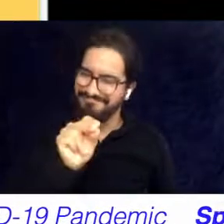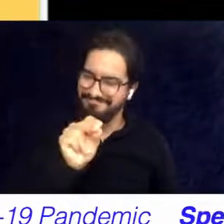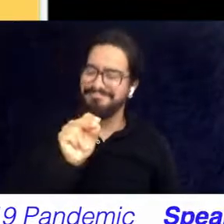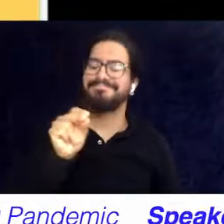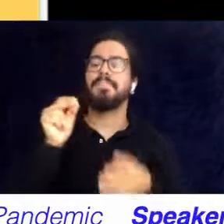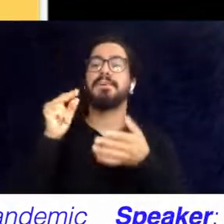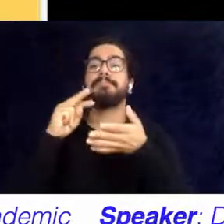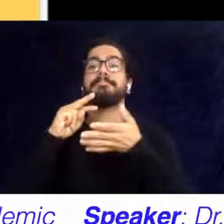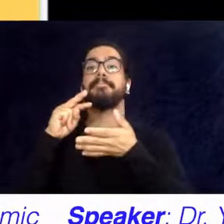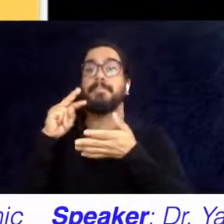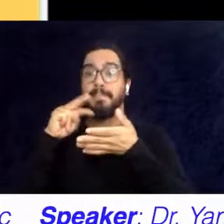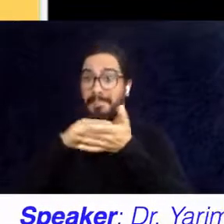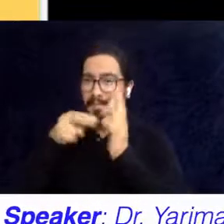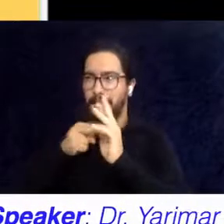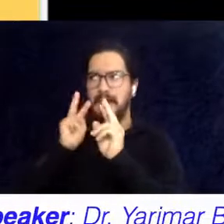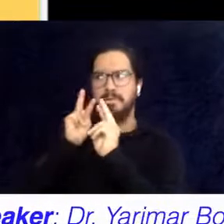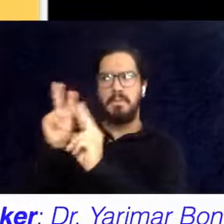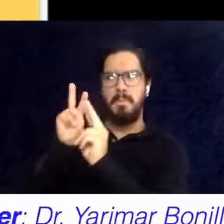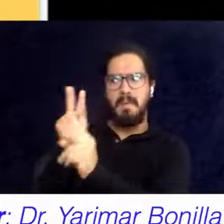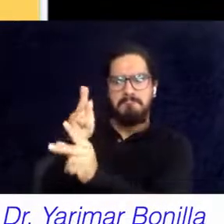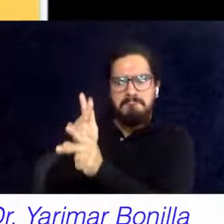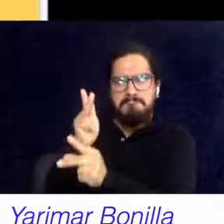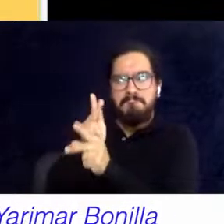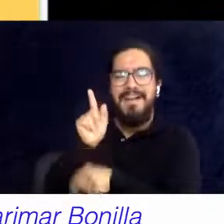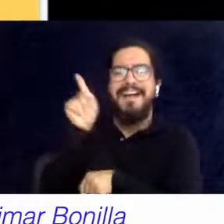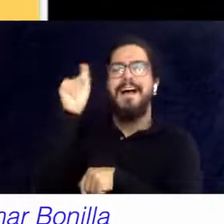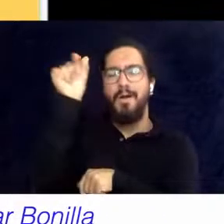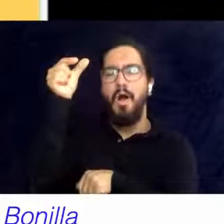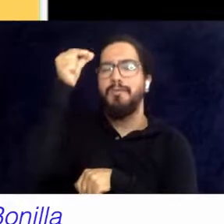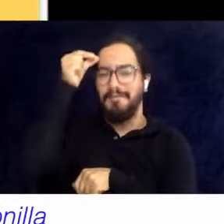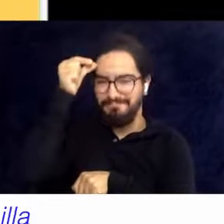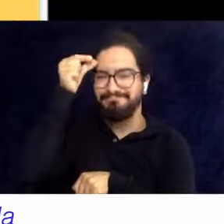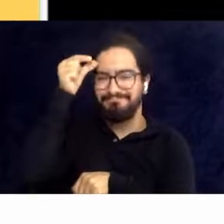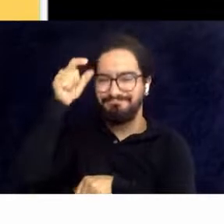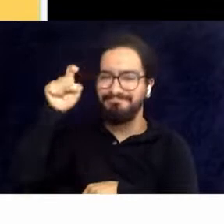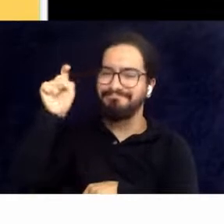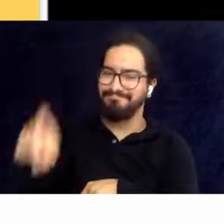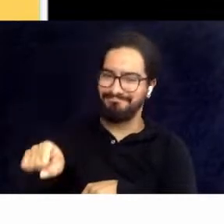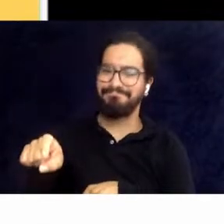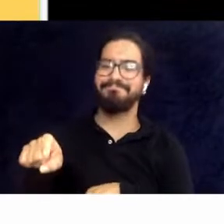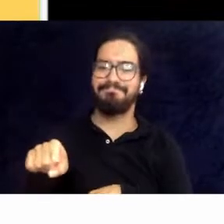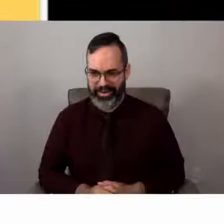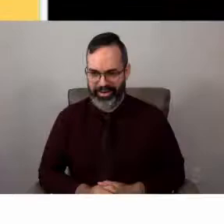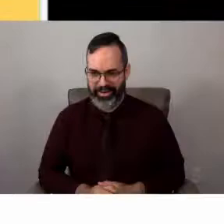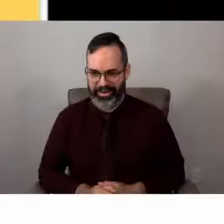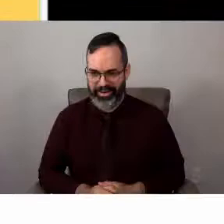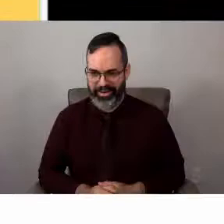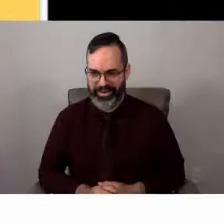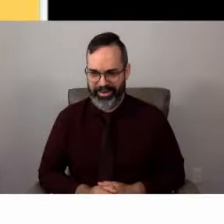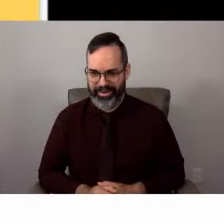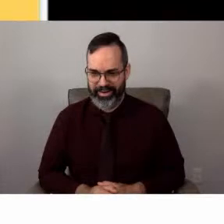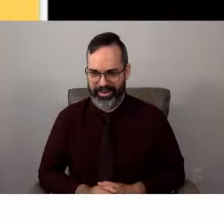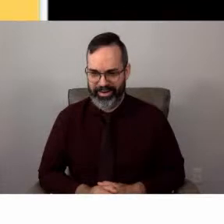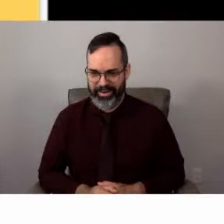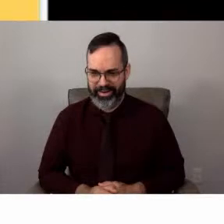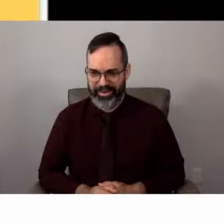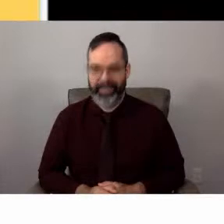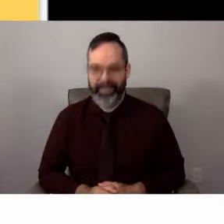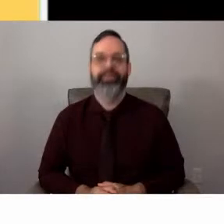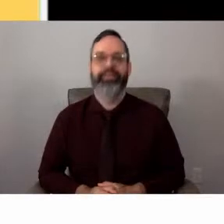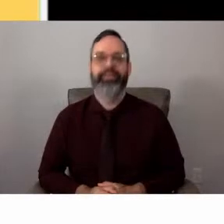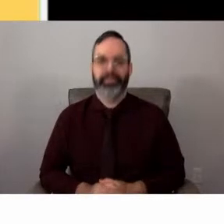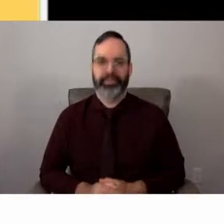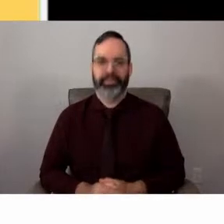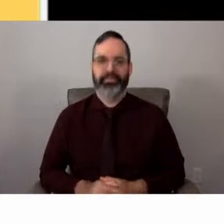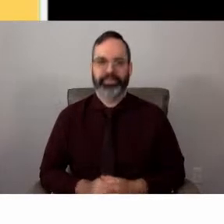surveil and monitor the other sectors of society that are putting us at risk. So thank you for letting me